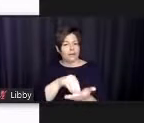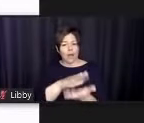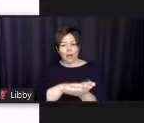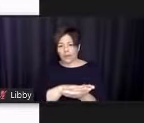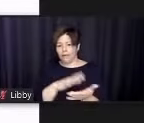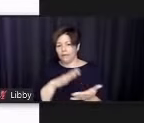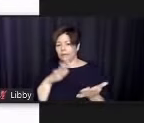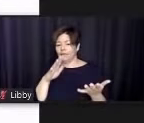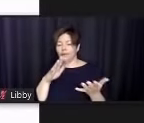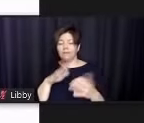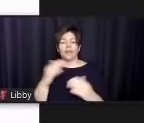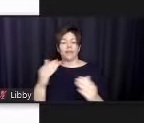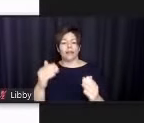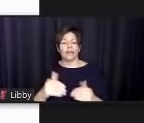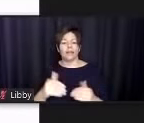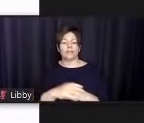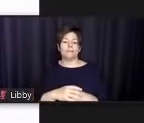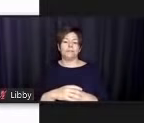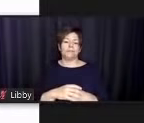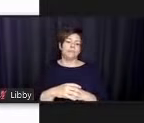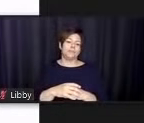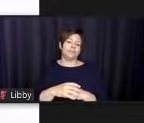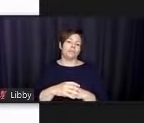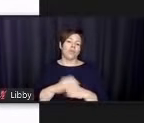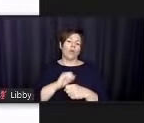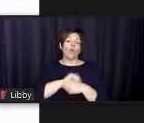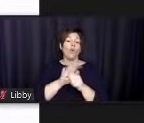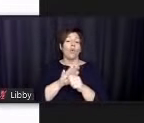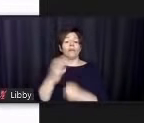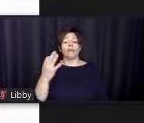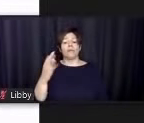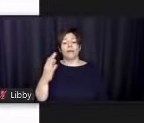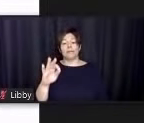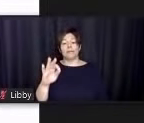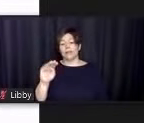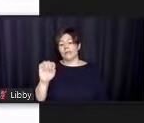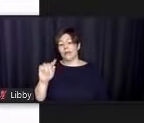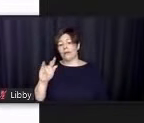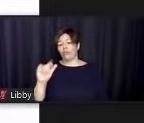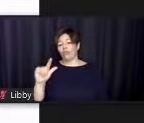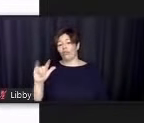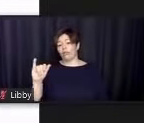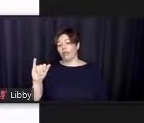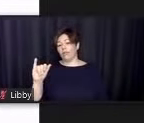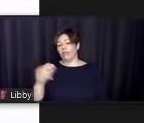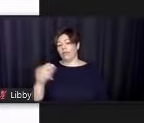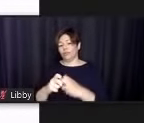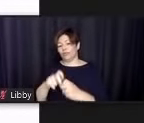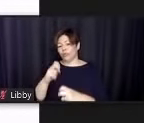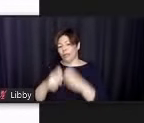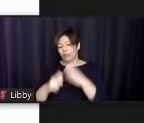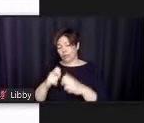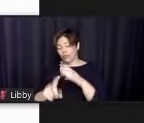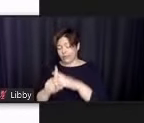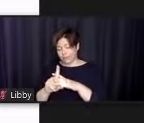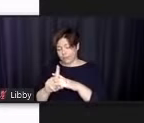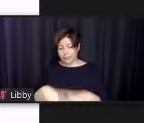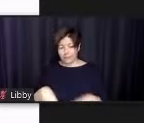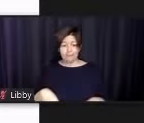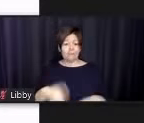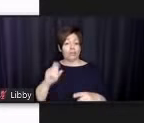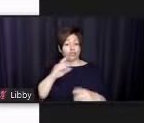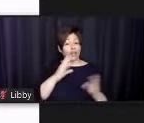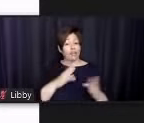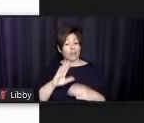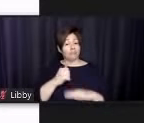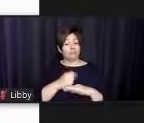this one. The next one is COVID-19 and medical issues. A plan should be developed to provide